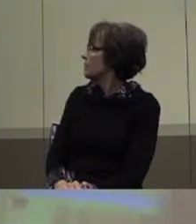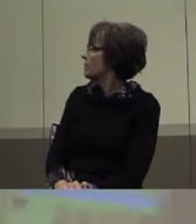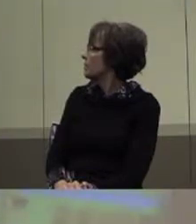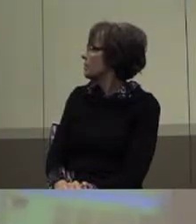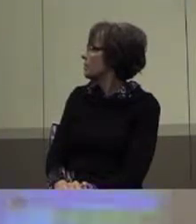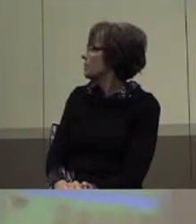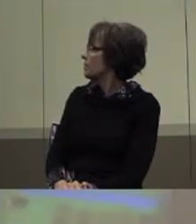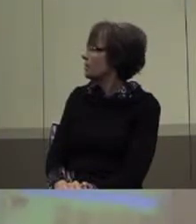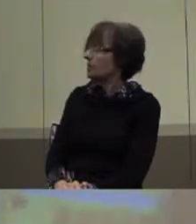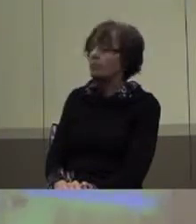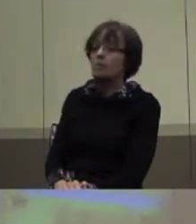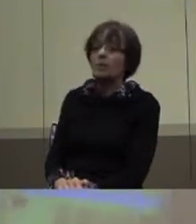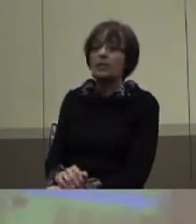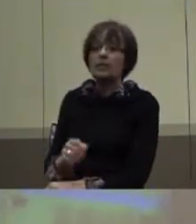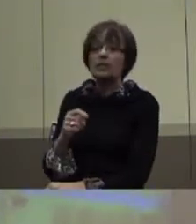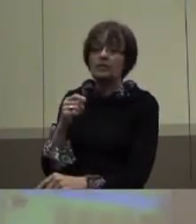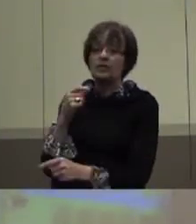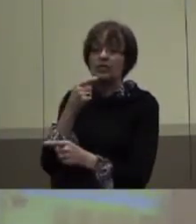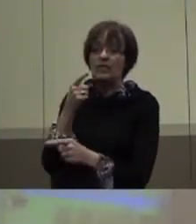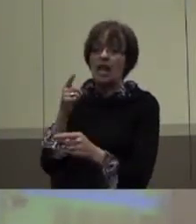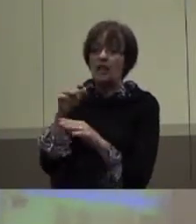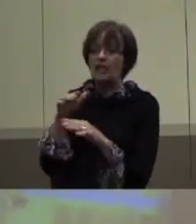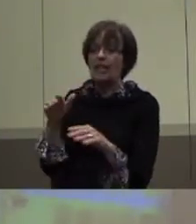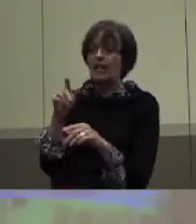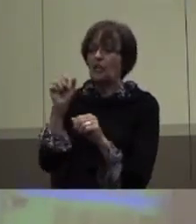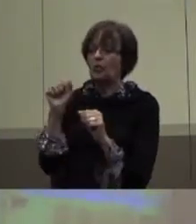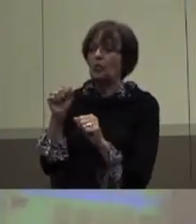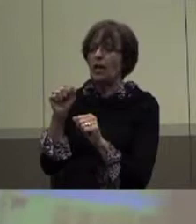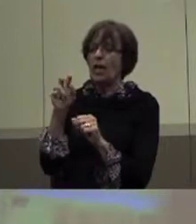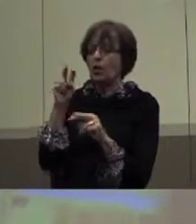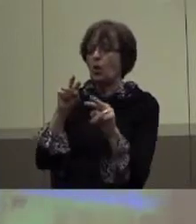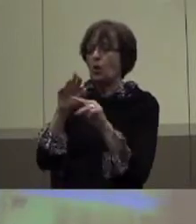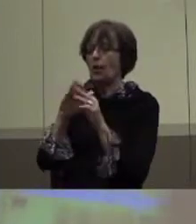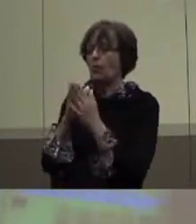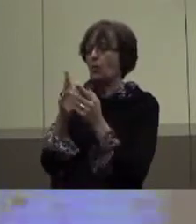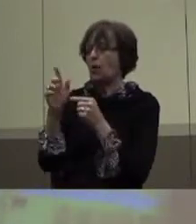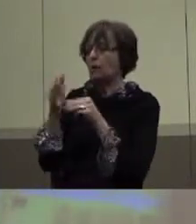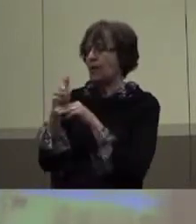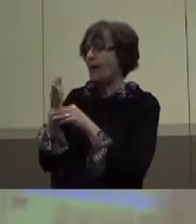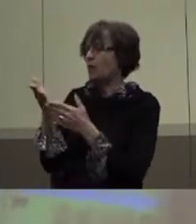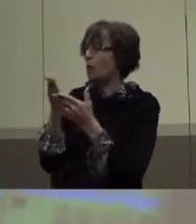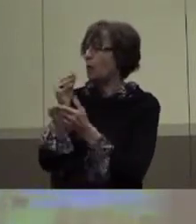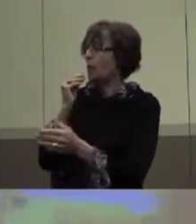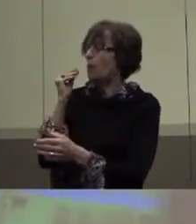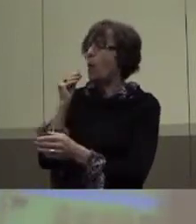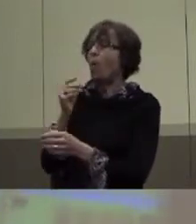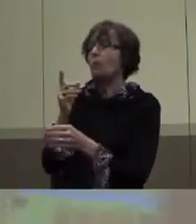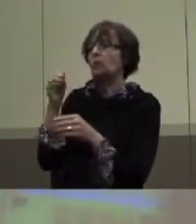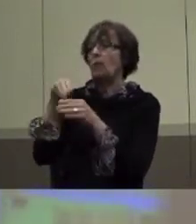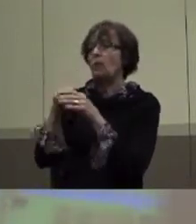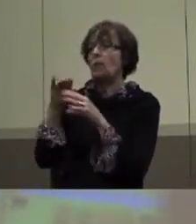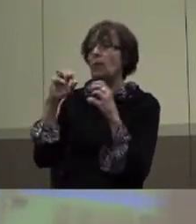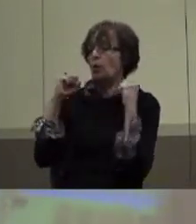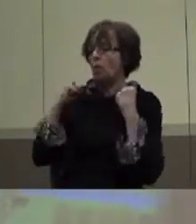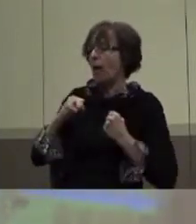now. And later on, you can, we get ready to